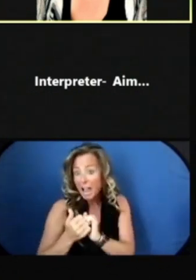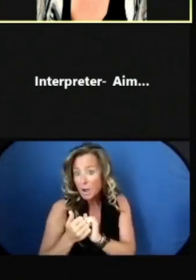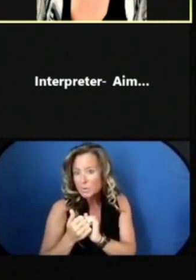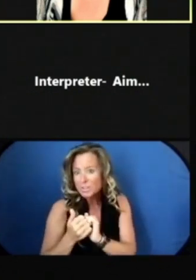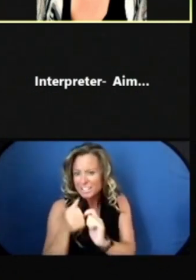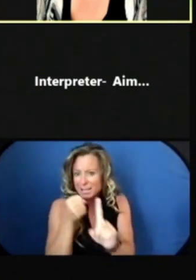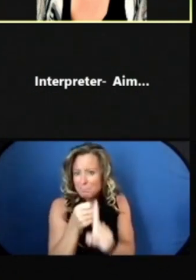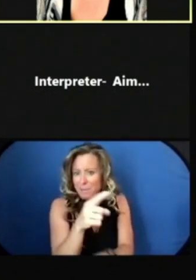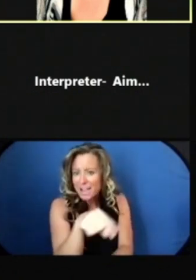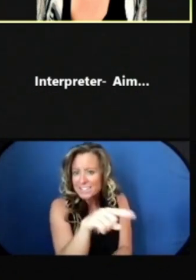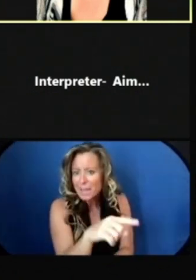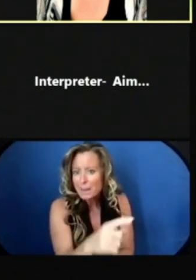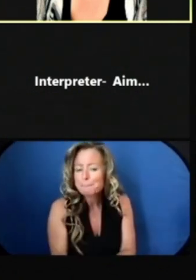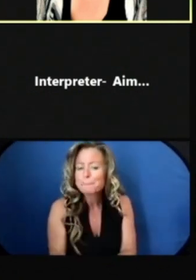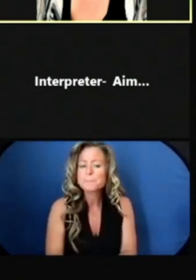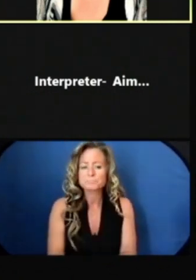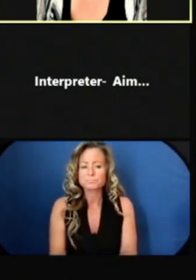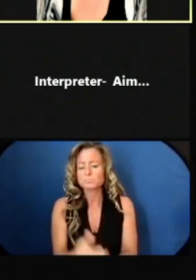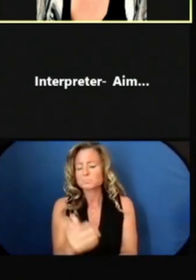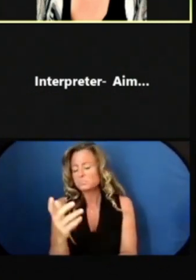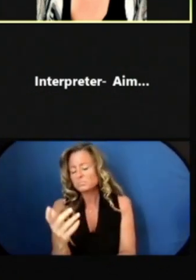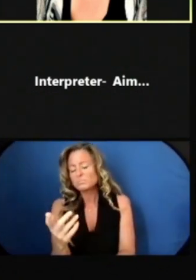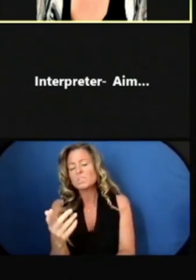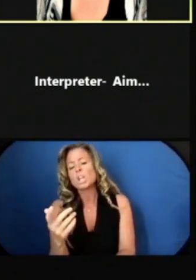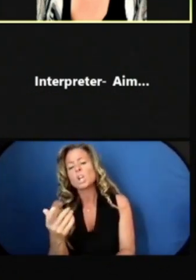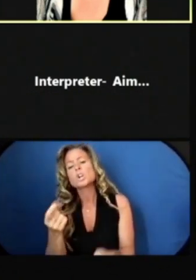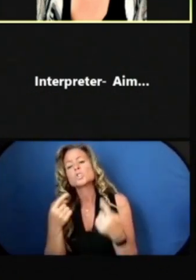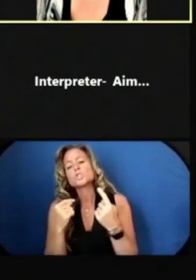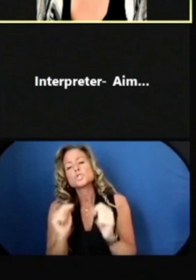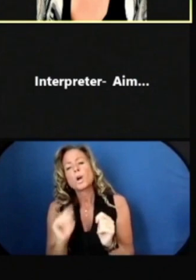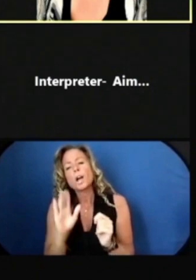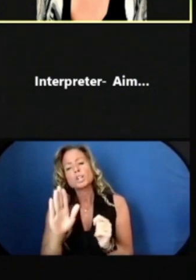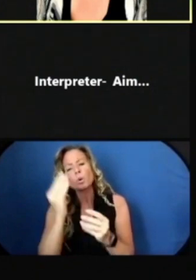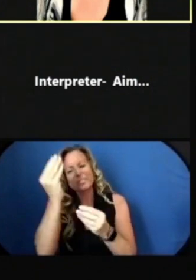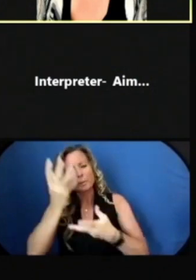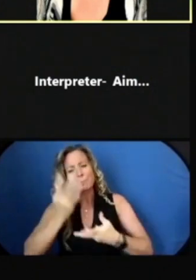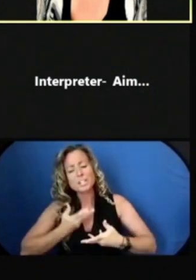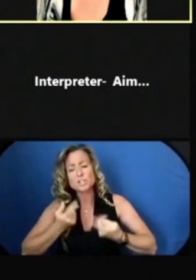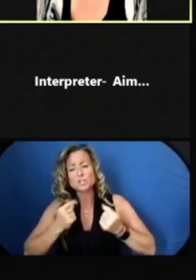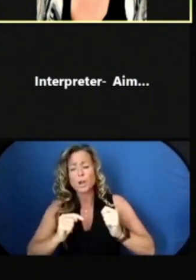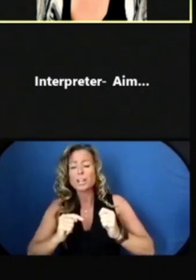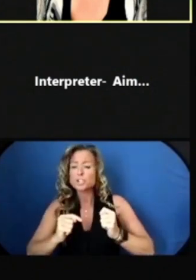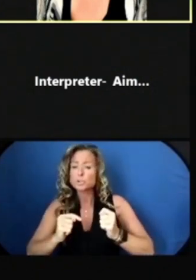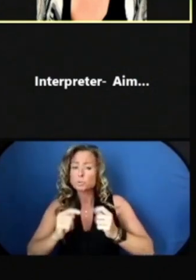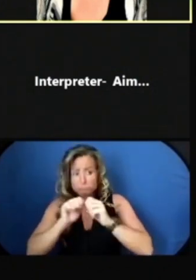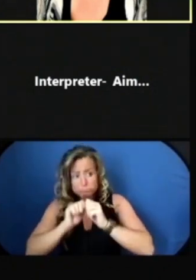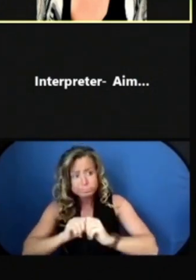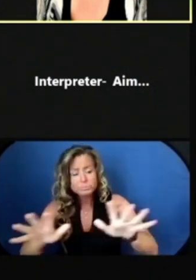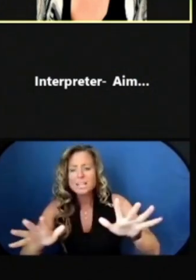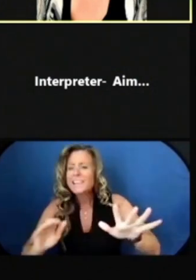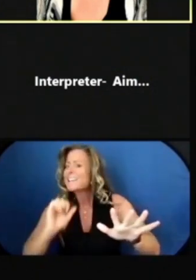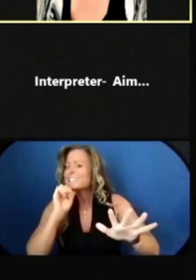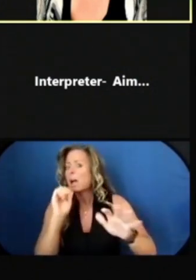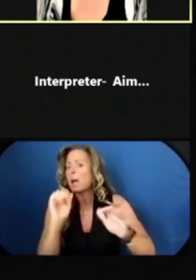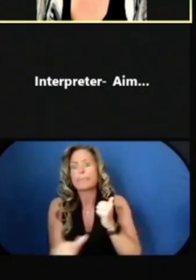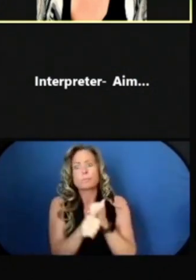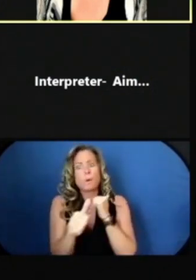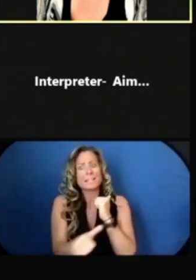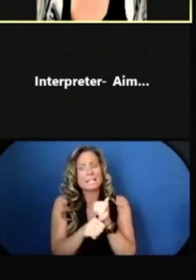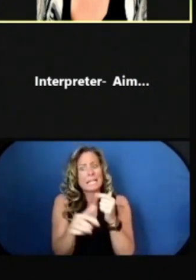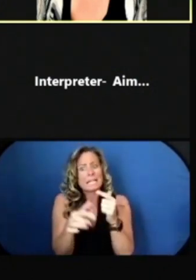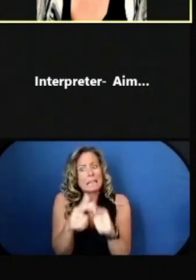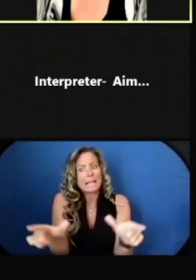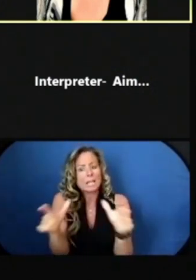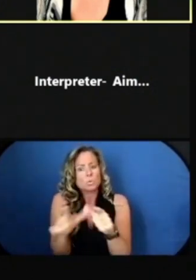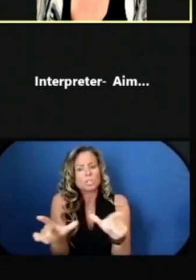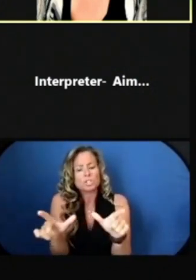And then avoiding threats or a non-threatening message. You need to be deliberate in avoiding threatening language and